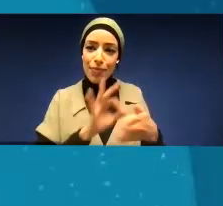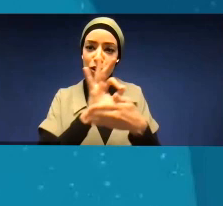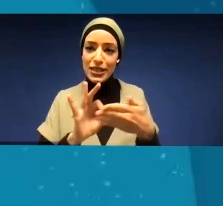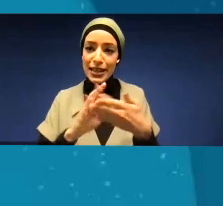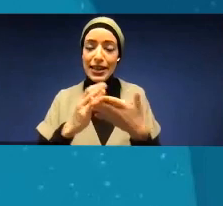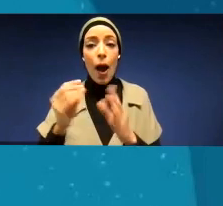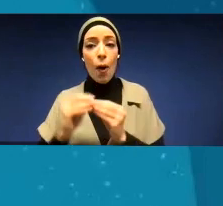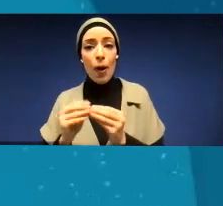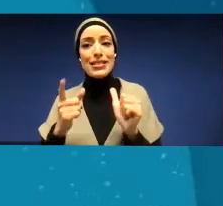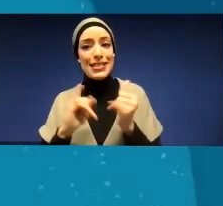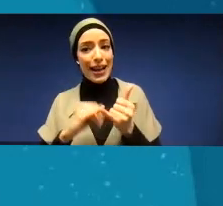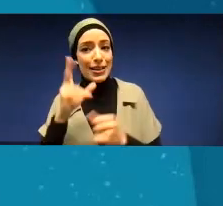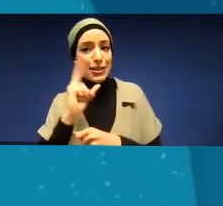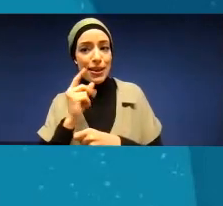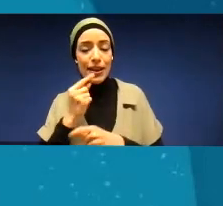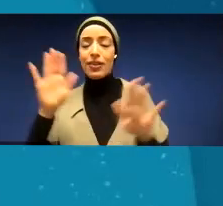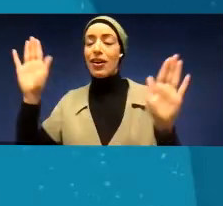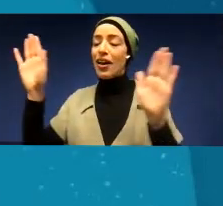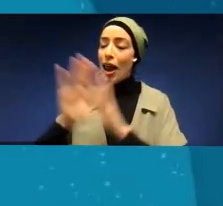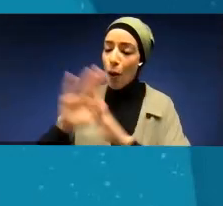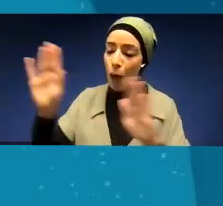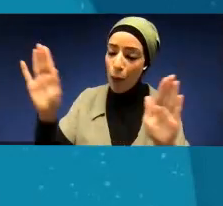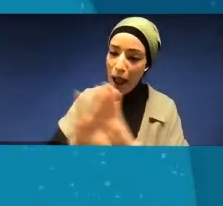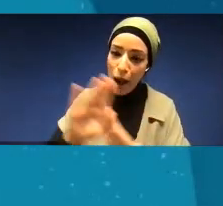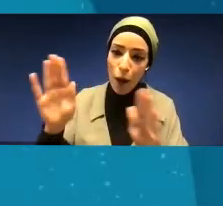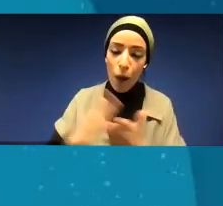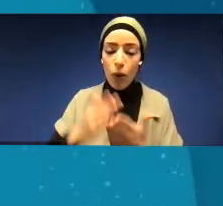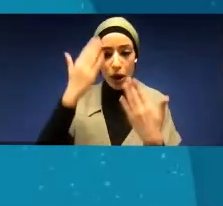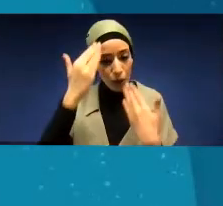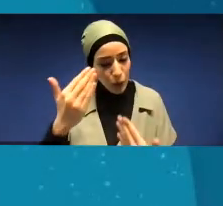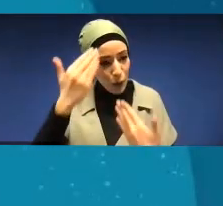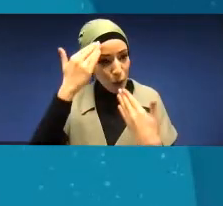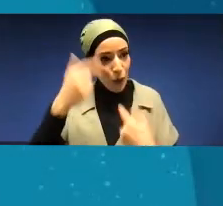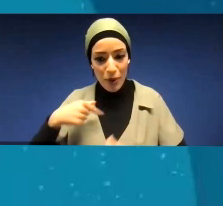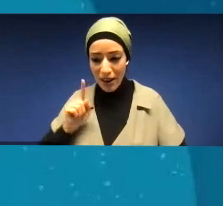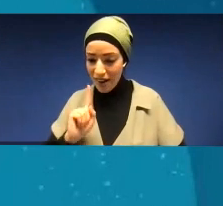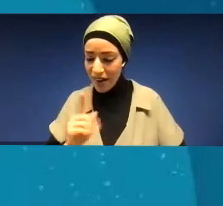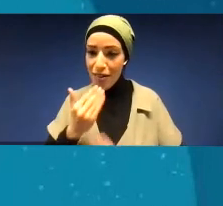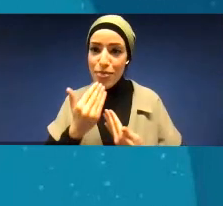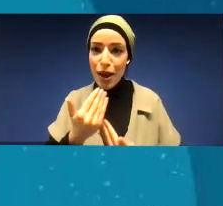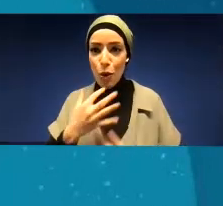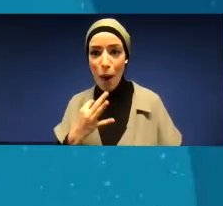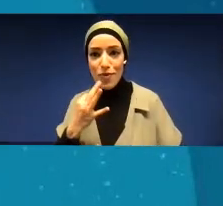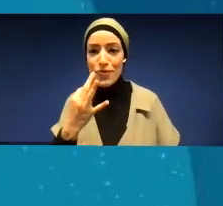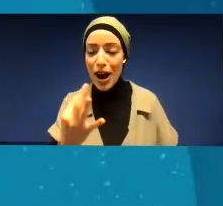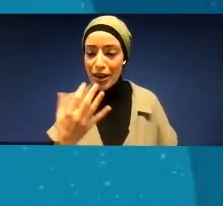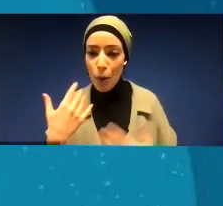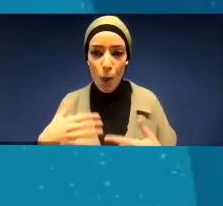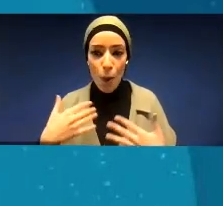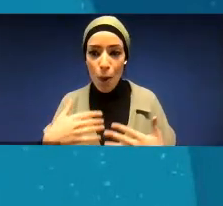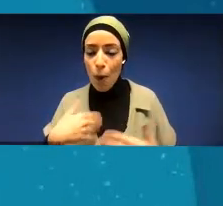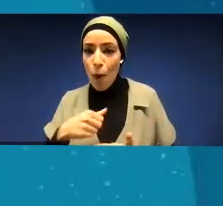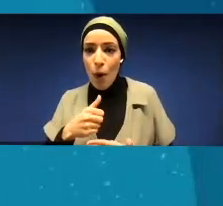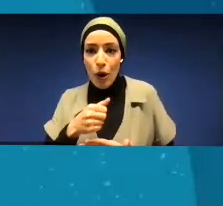Hi. It's such a great honor to be here. And thank you so much for inviting me. It's always a privilege to do any activities